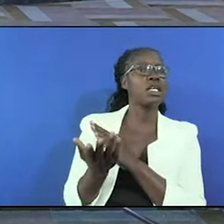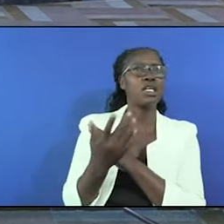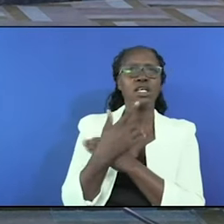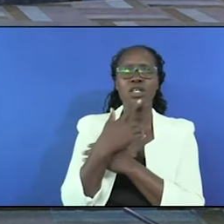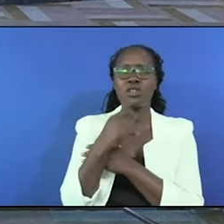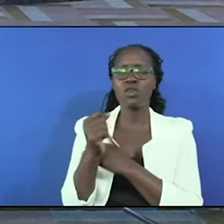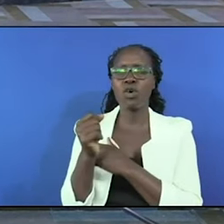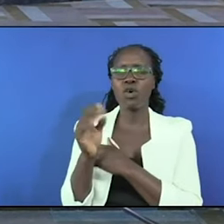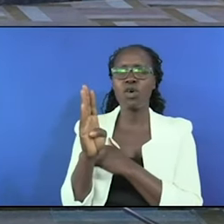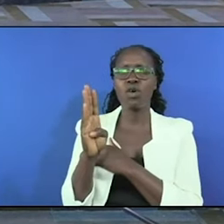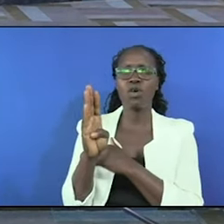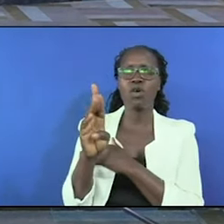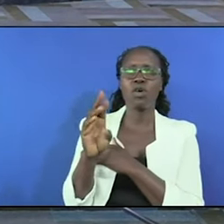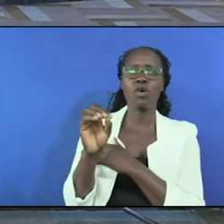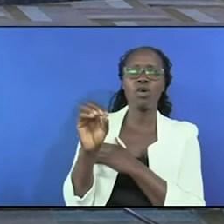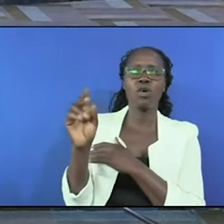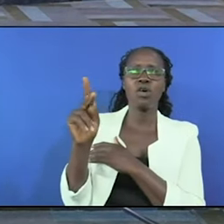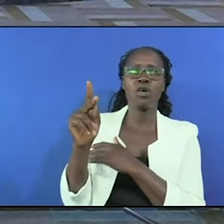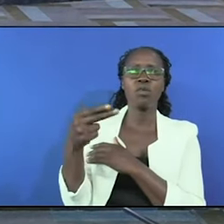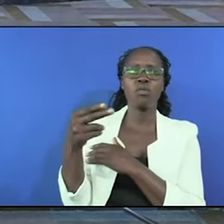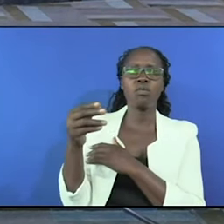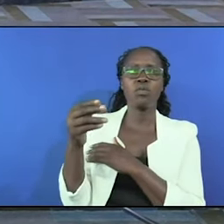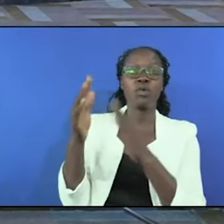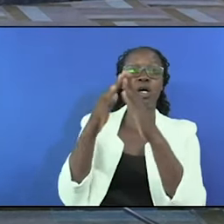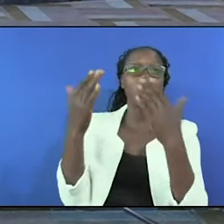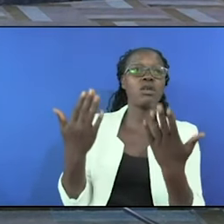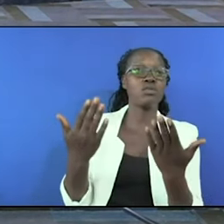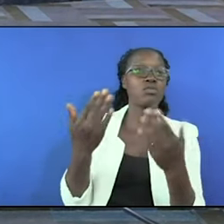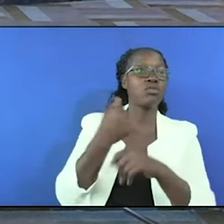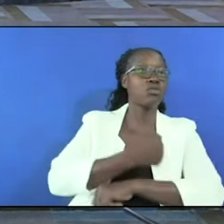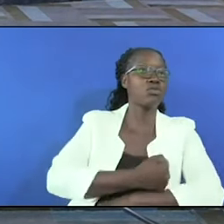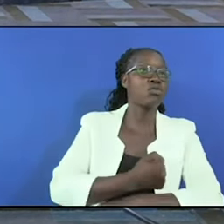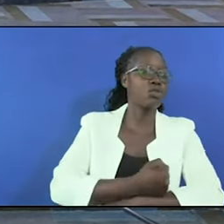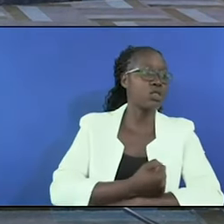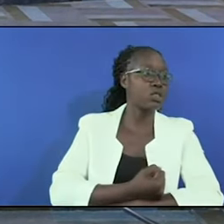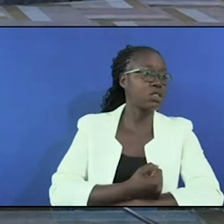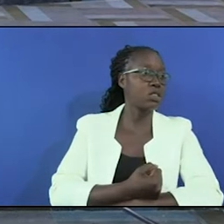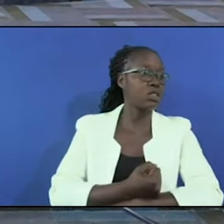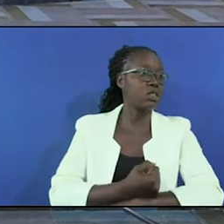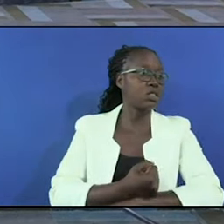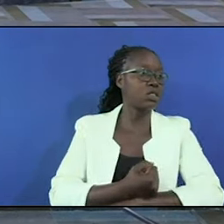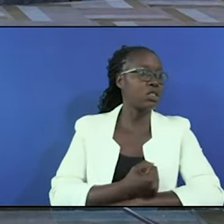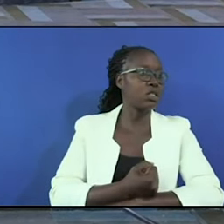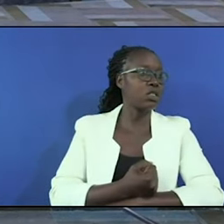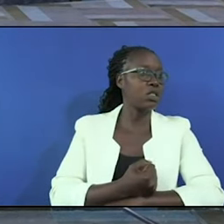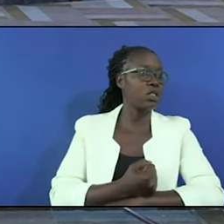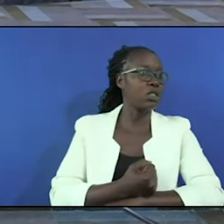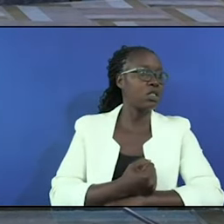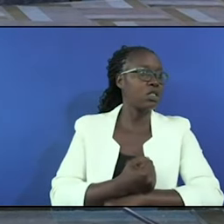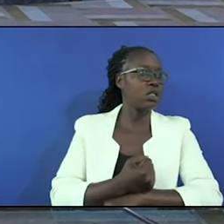So Brookhouse and which other one? Some of you are in those schools? Huh?